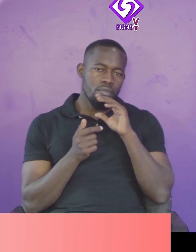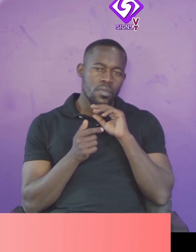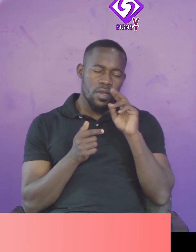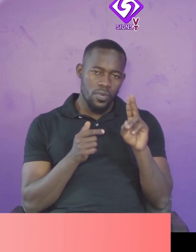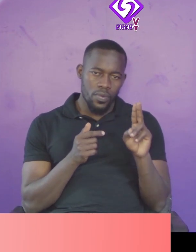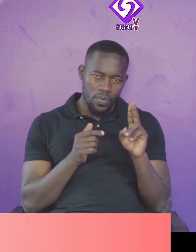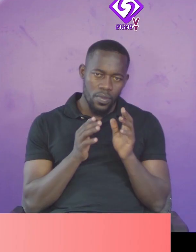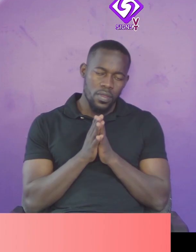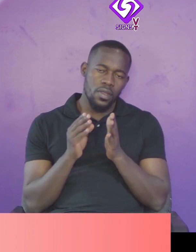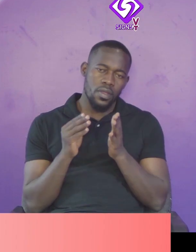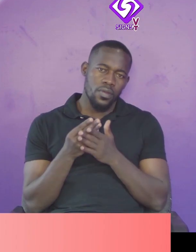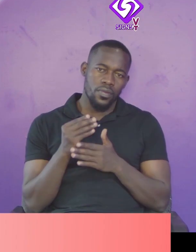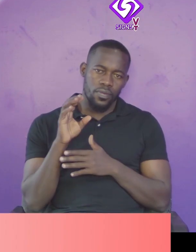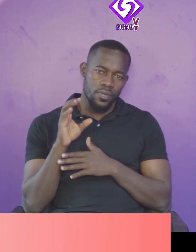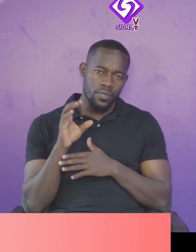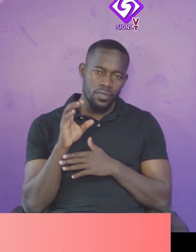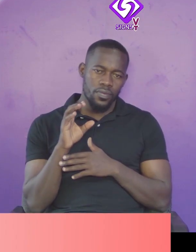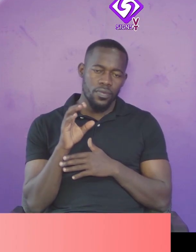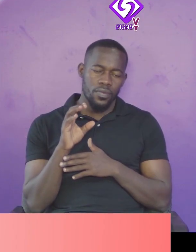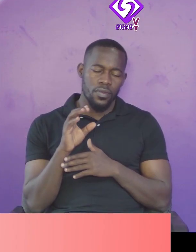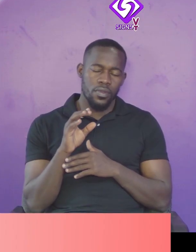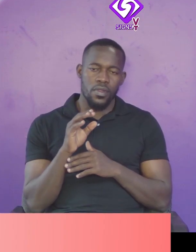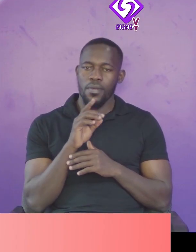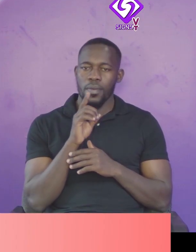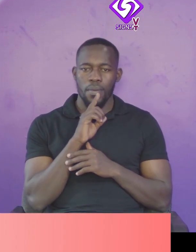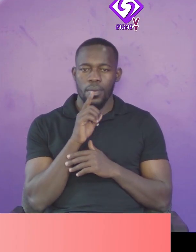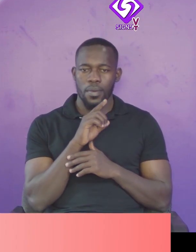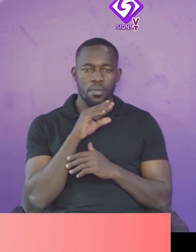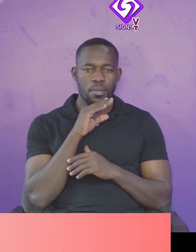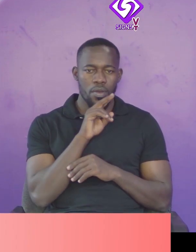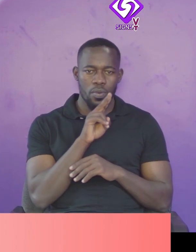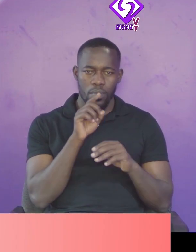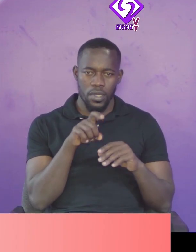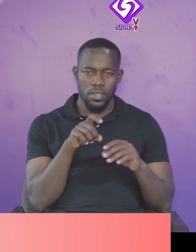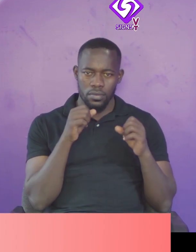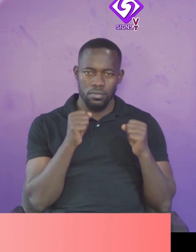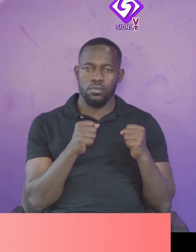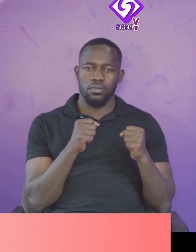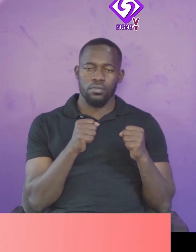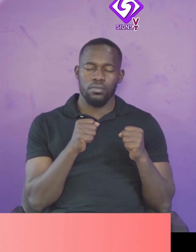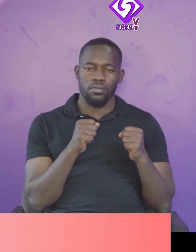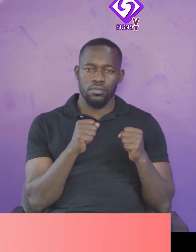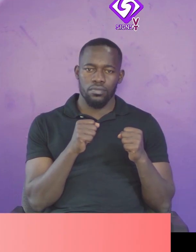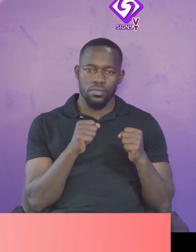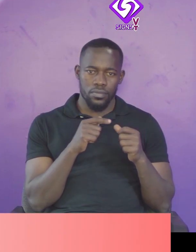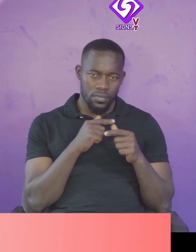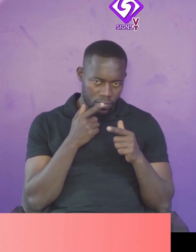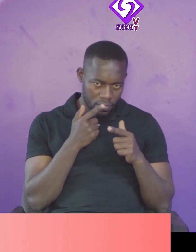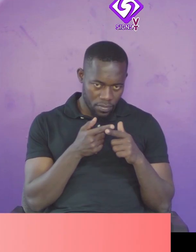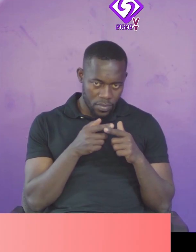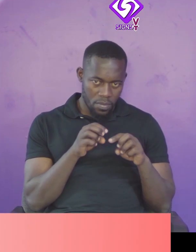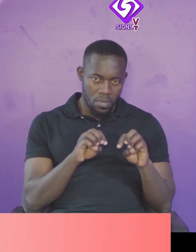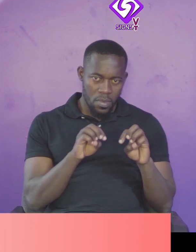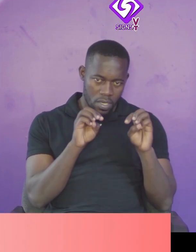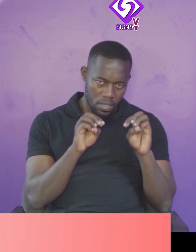game. So I can say Manchester United need to step up and make sure that when they manage to win games, when